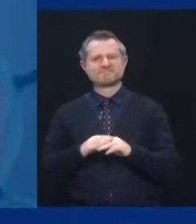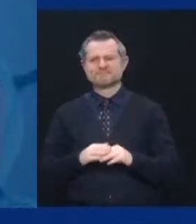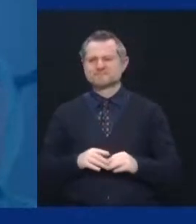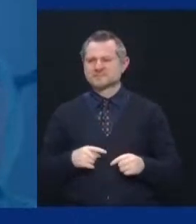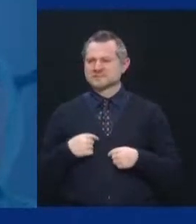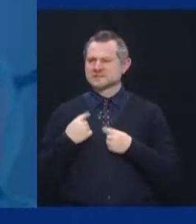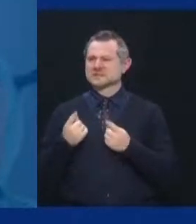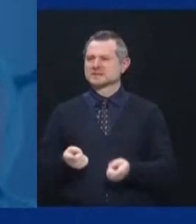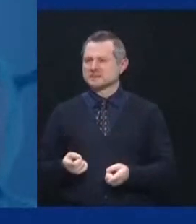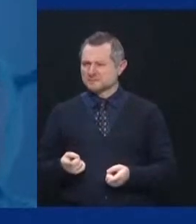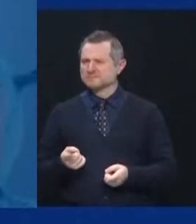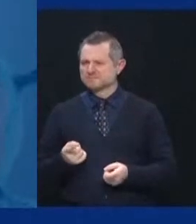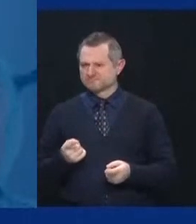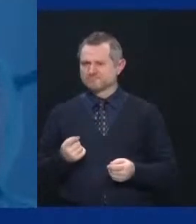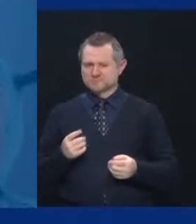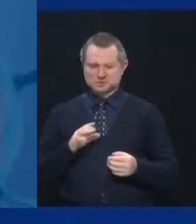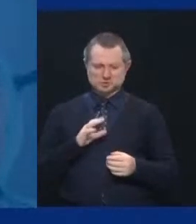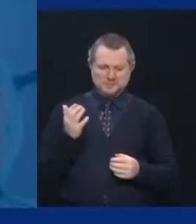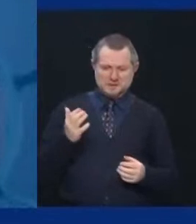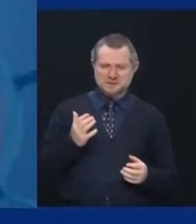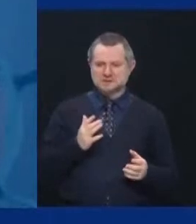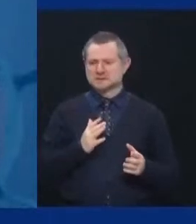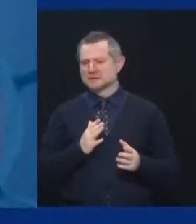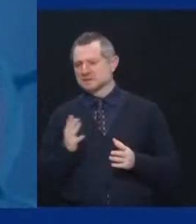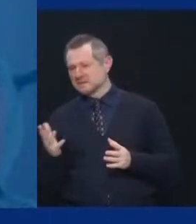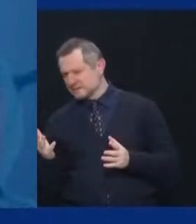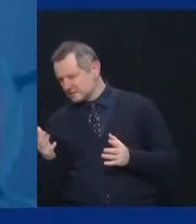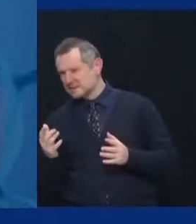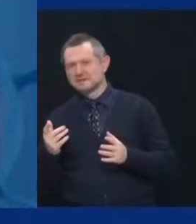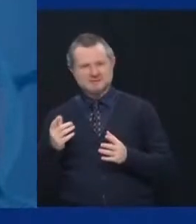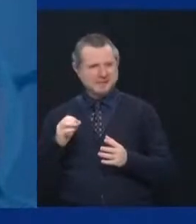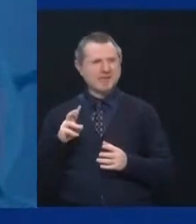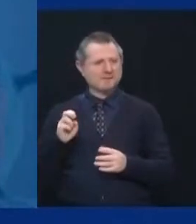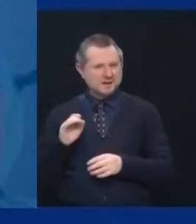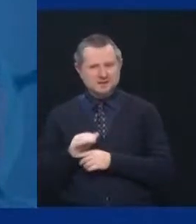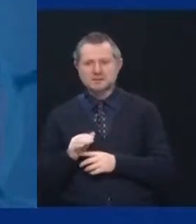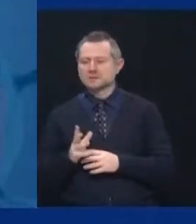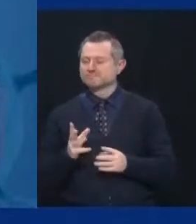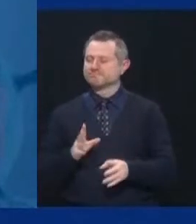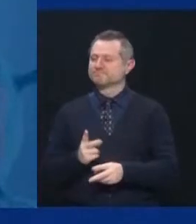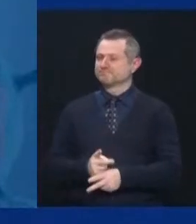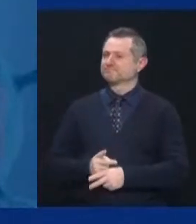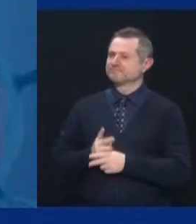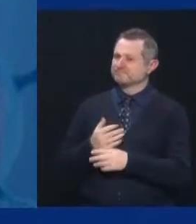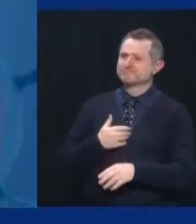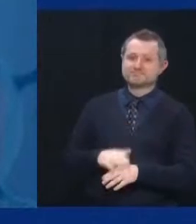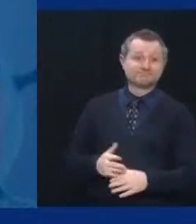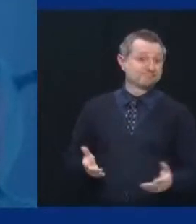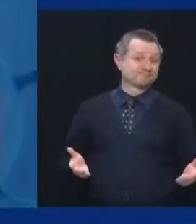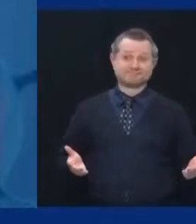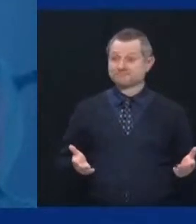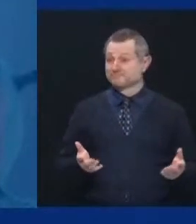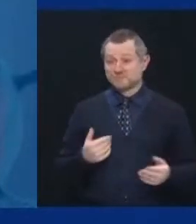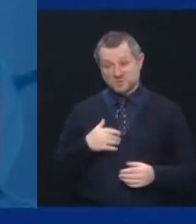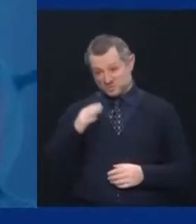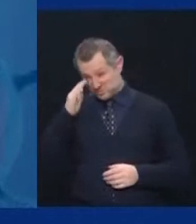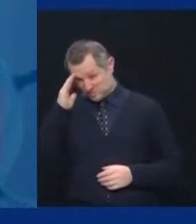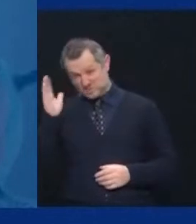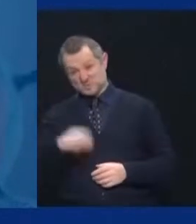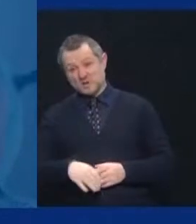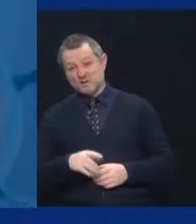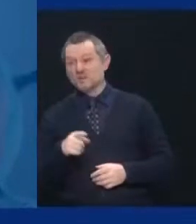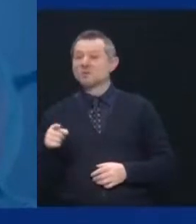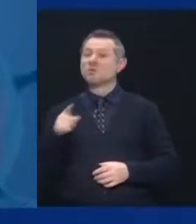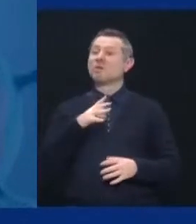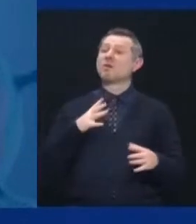post-holiday gatherings, let's call it. We have to watch this. We understood that the holidays would bring people together. You bring